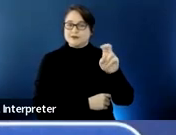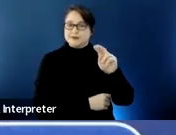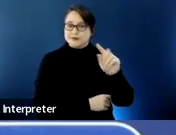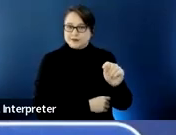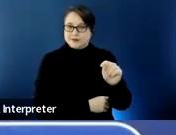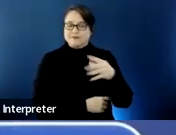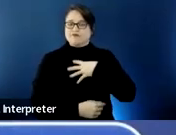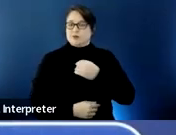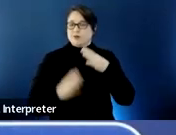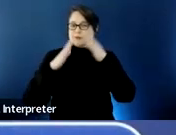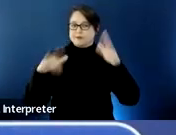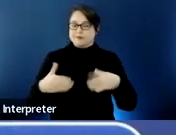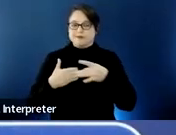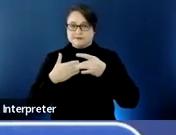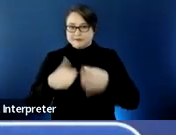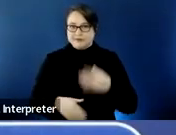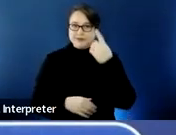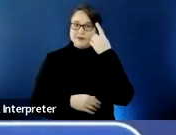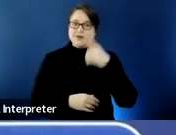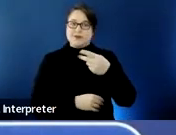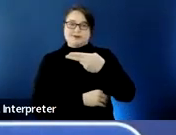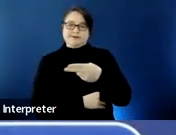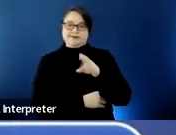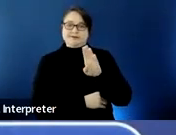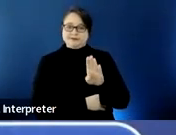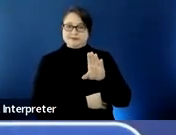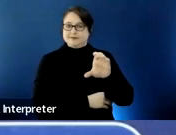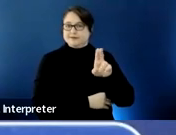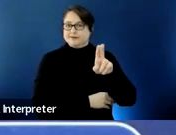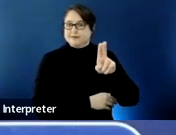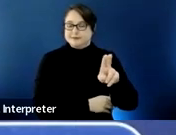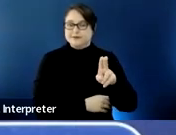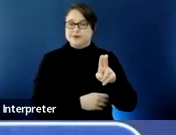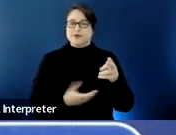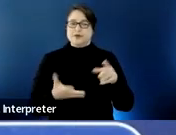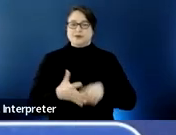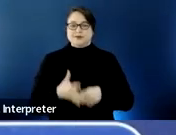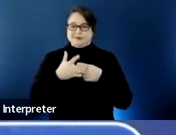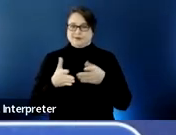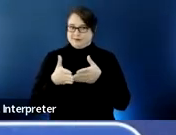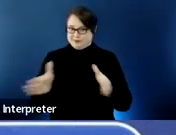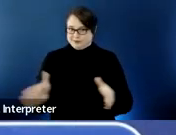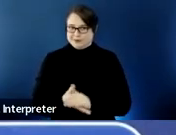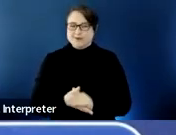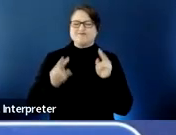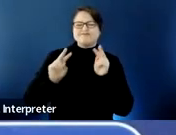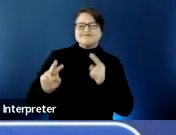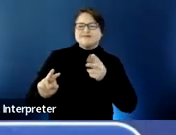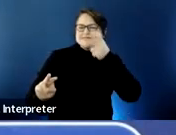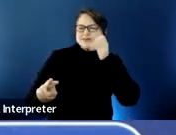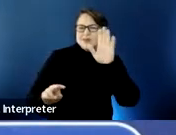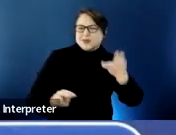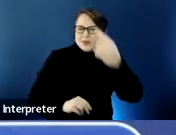and Economic Opportunity through Historically Black Colleges and Universities. We are all looking forward to hearing her thoughts on